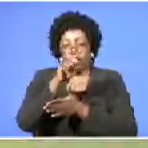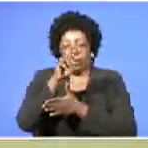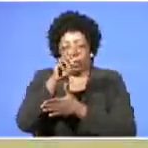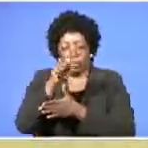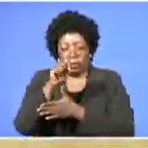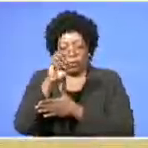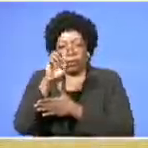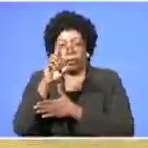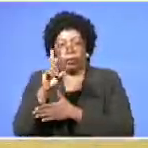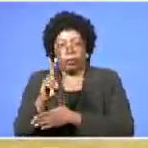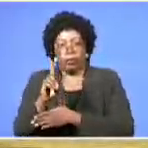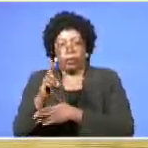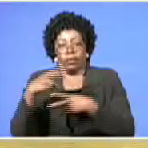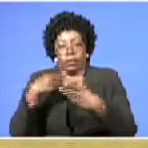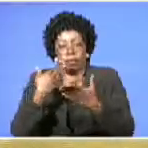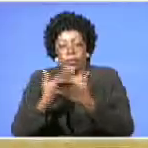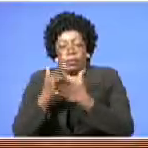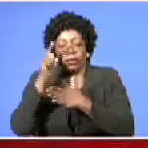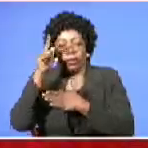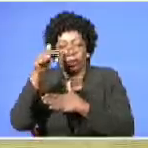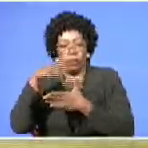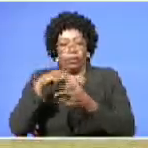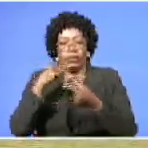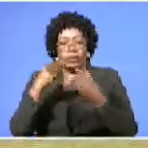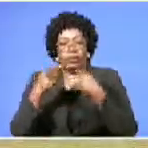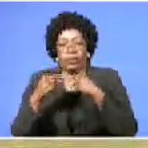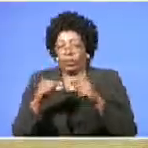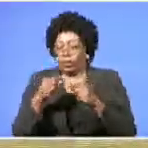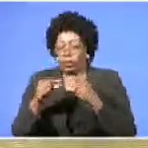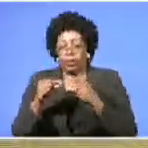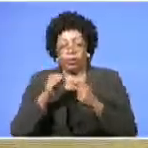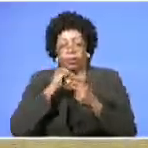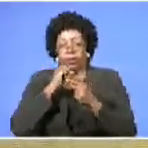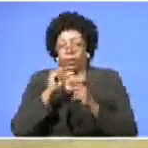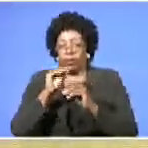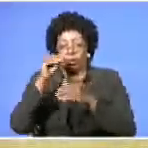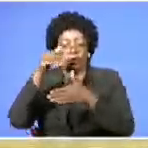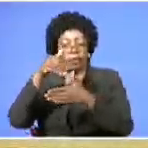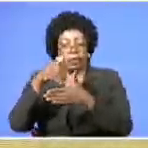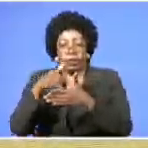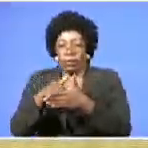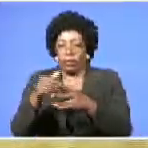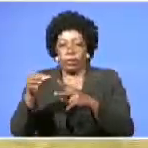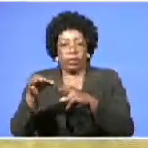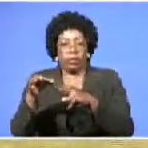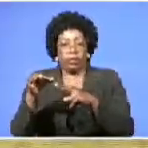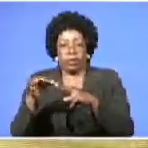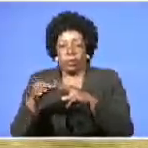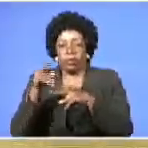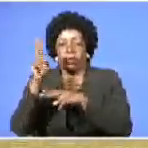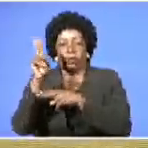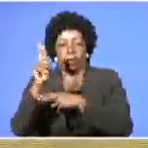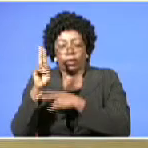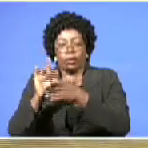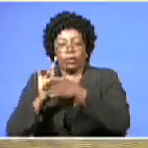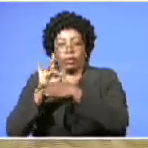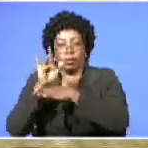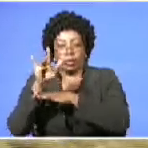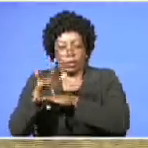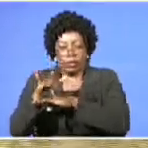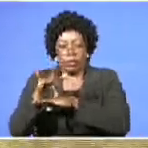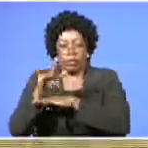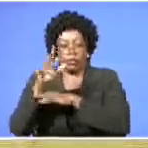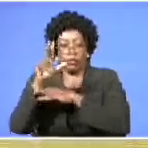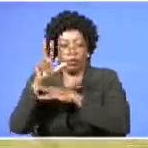some good looks throughout the match, but just couldn't put it in the back of the net. United, on the other hand, scored very early, connecting in the